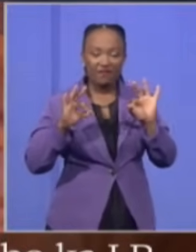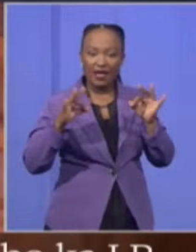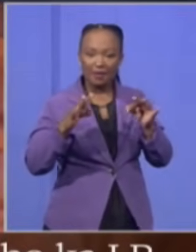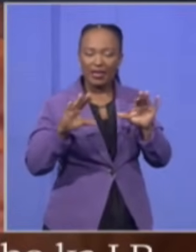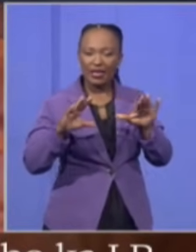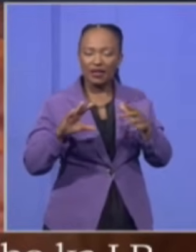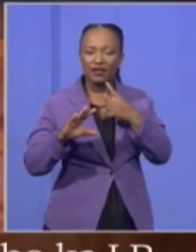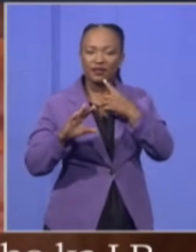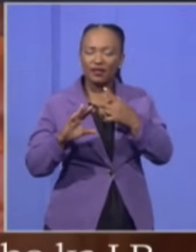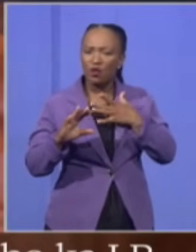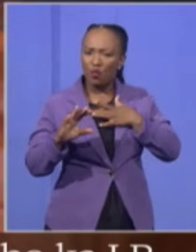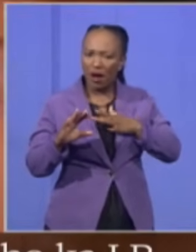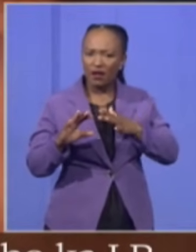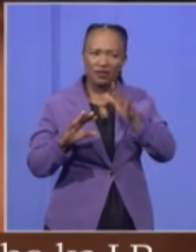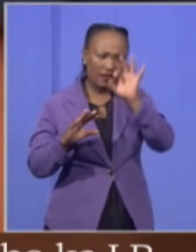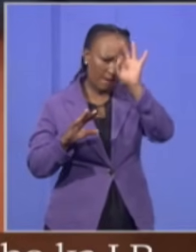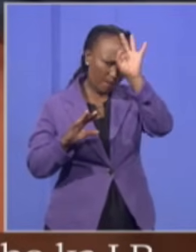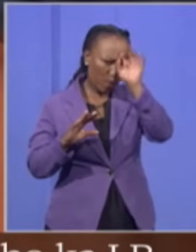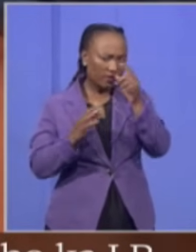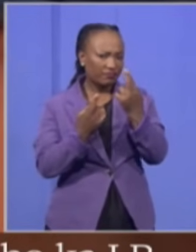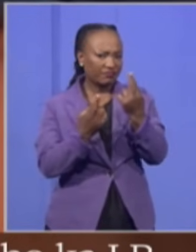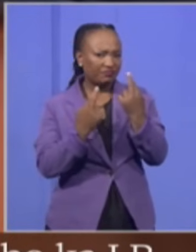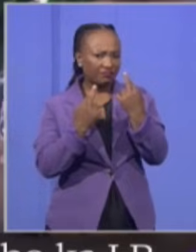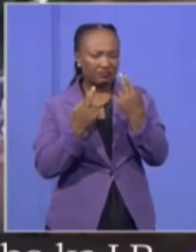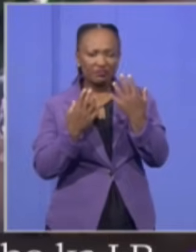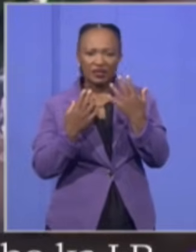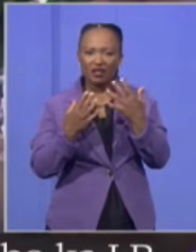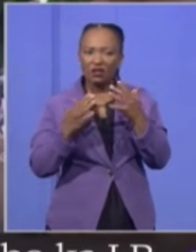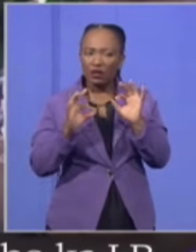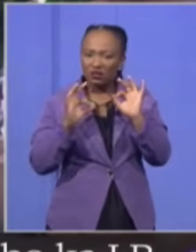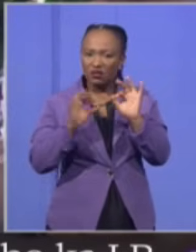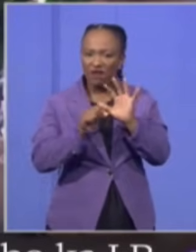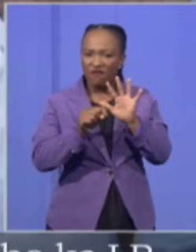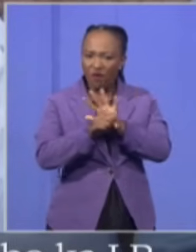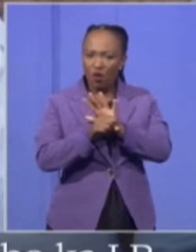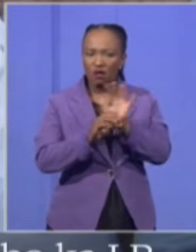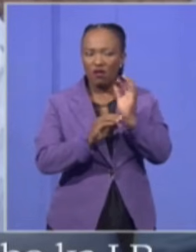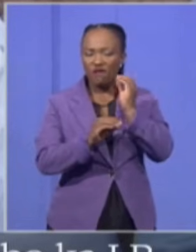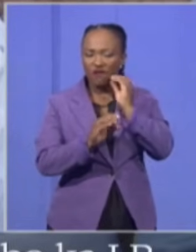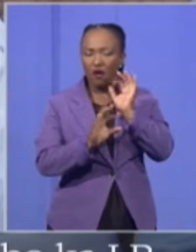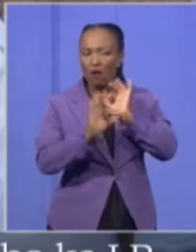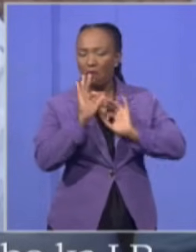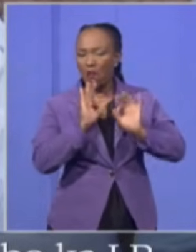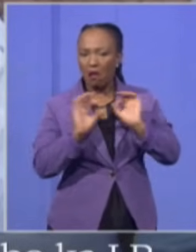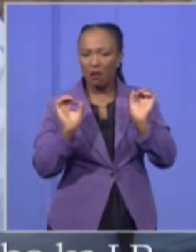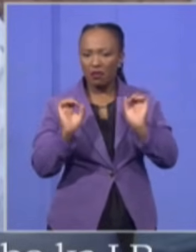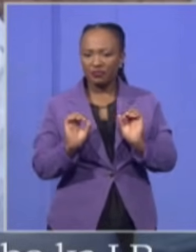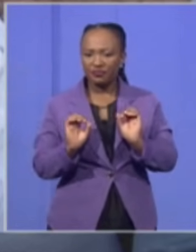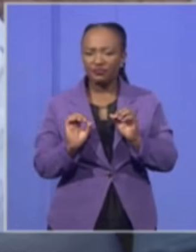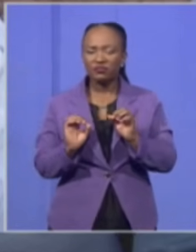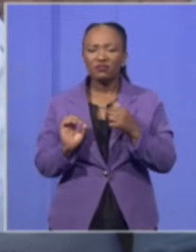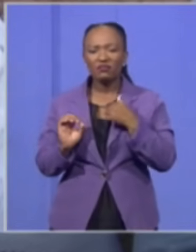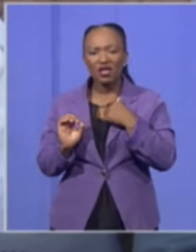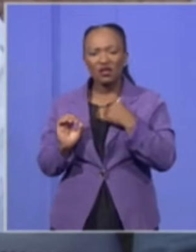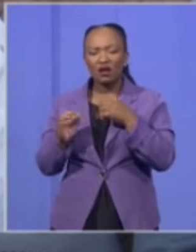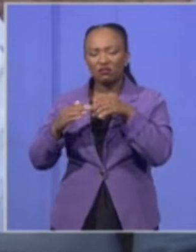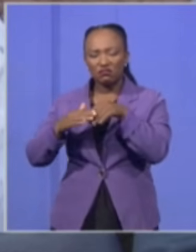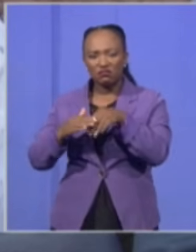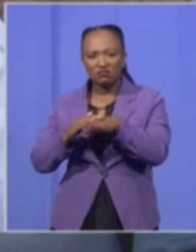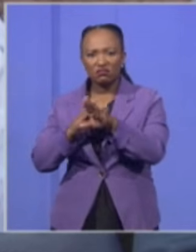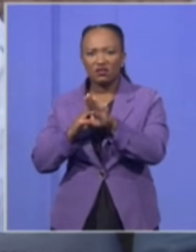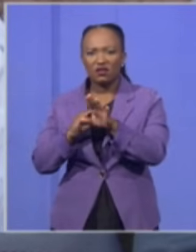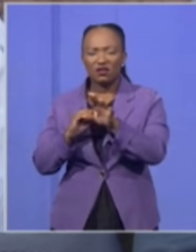bja maphodisa le bja maphelo ga se ba bja dintlha ka moka pepeneneng. Mare ke itše ke makala mabane ke ya ka kwale ke kry re